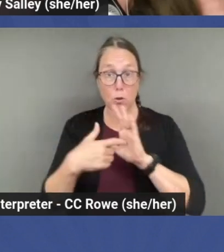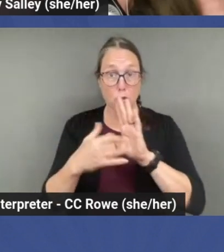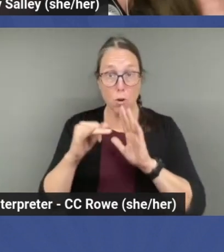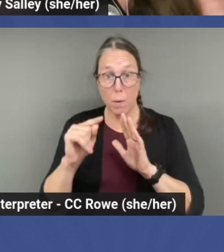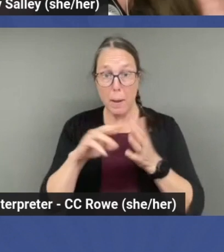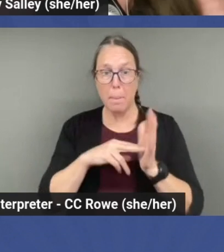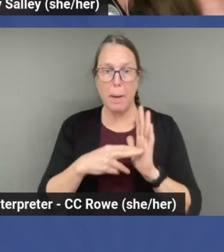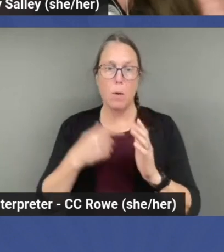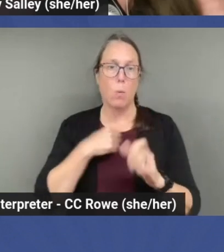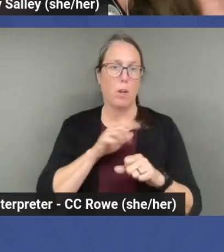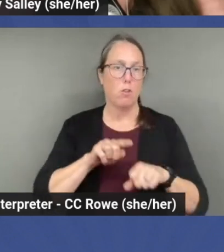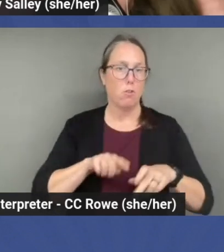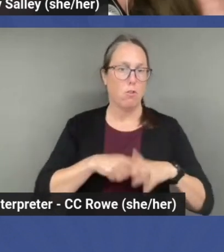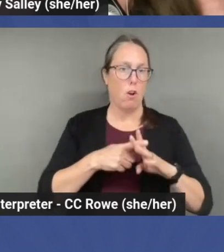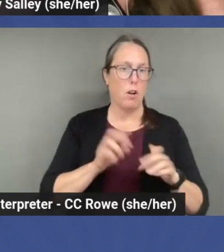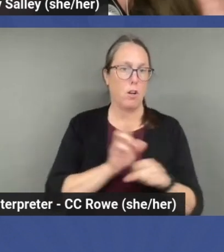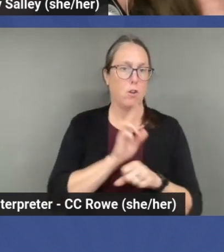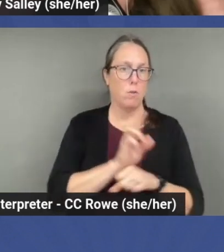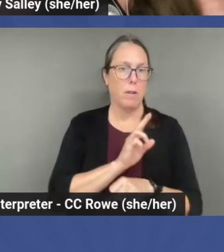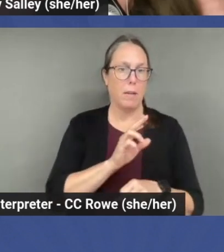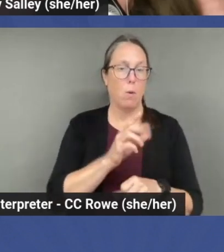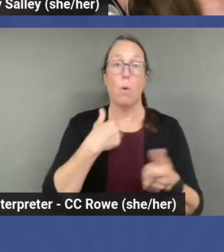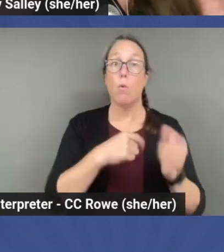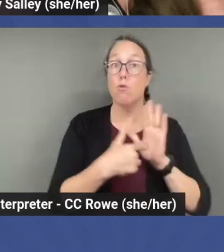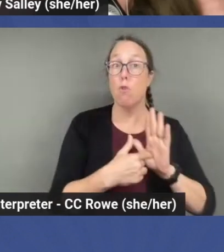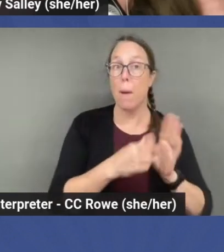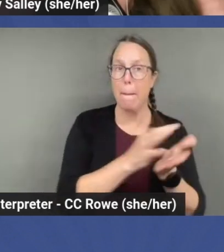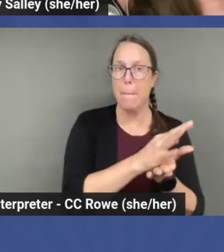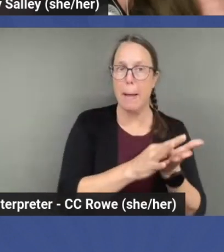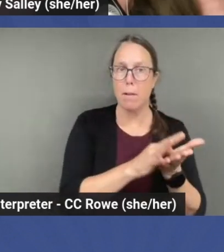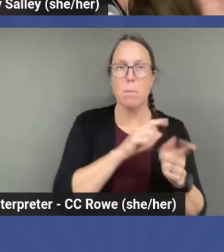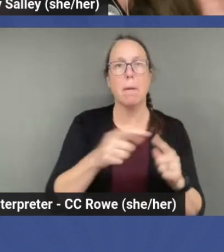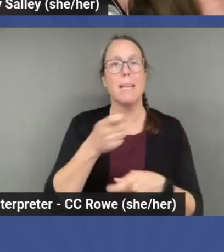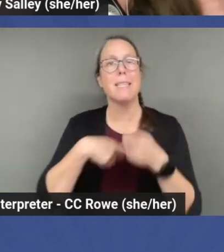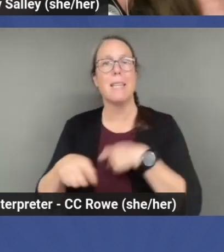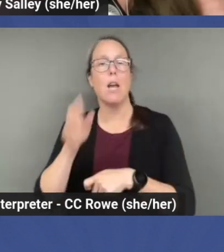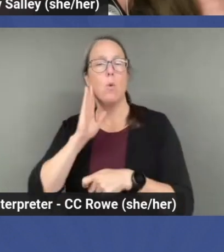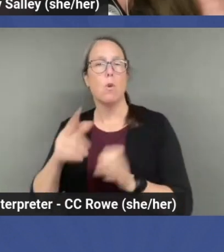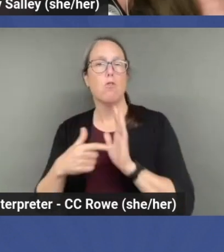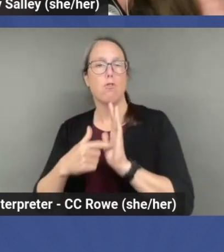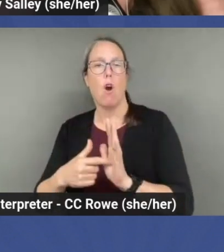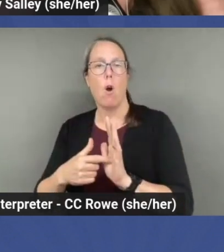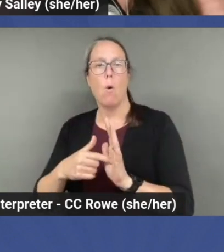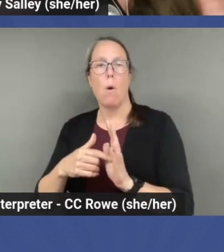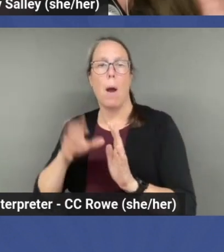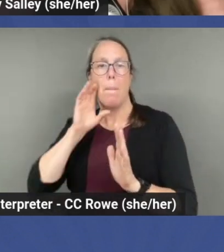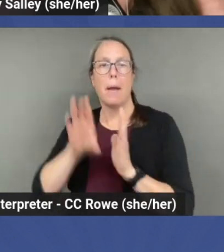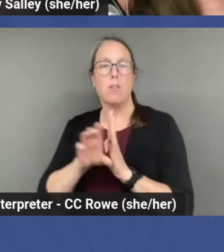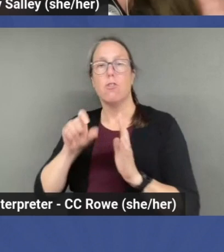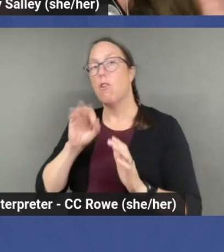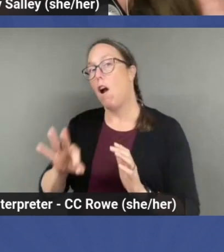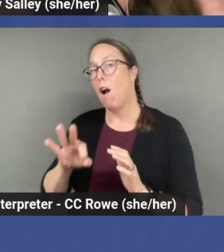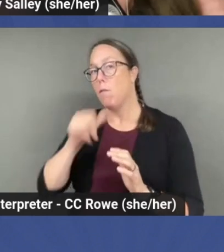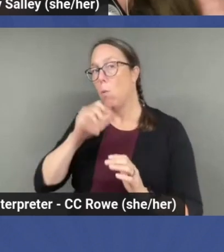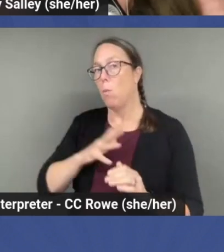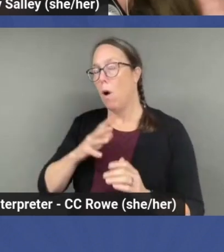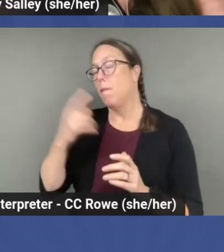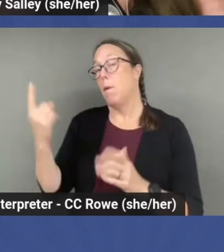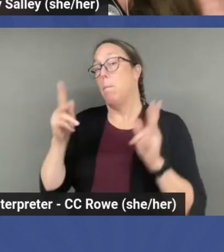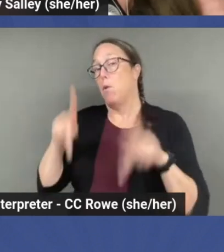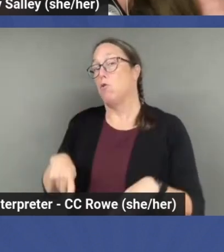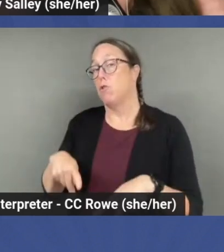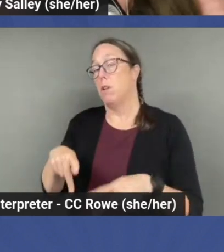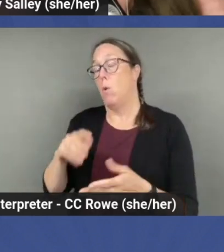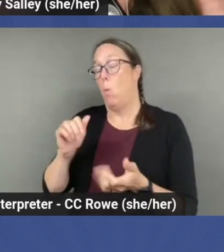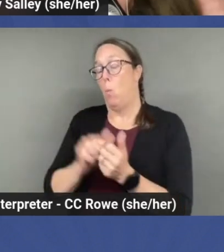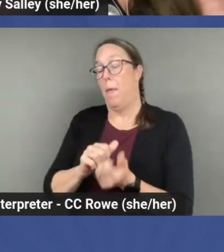using like a person like holding something in order to take to have an abortion, and like that we